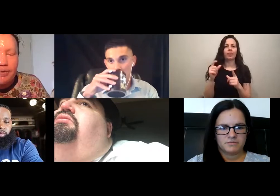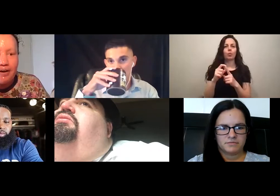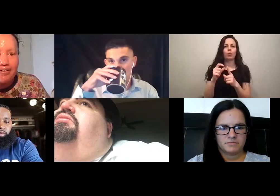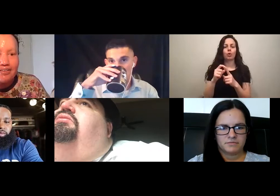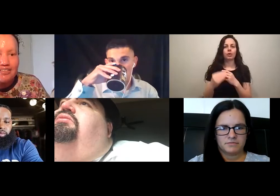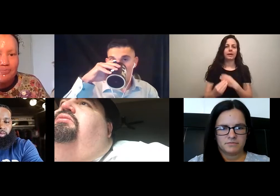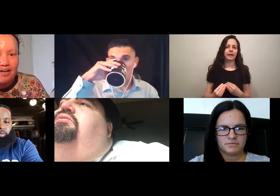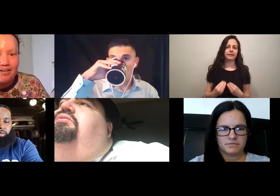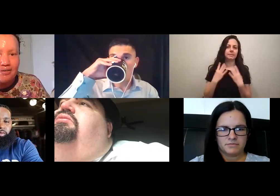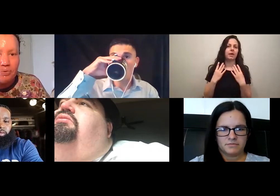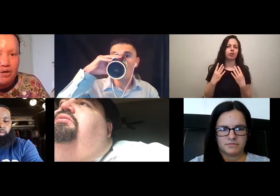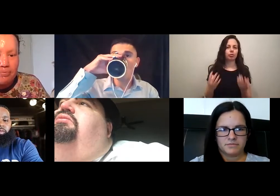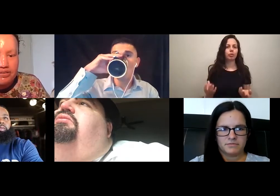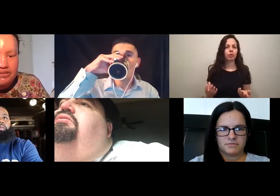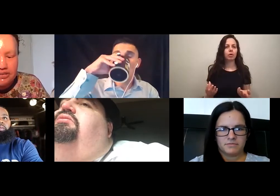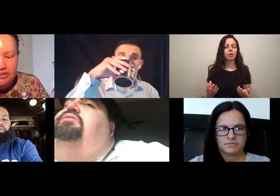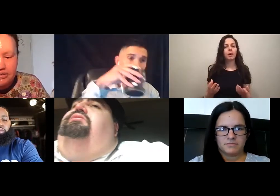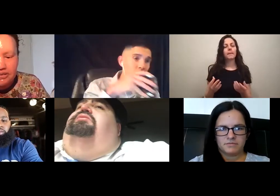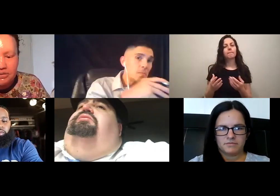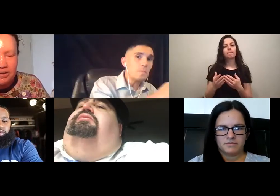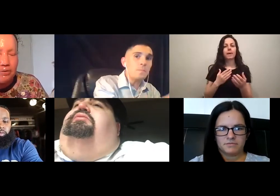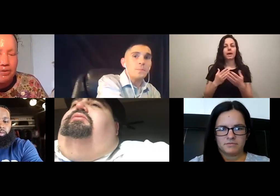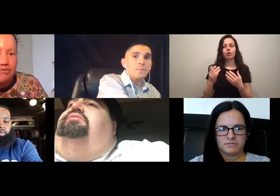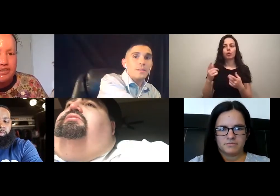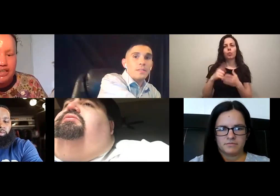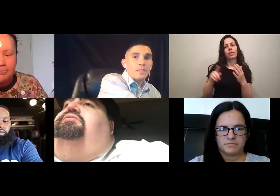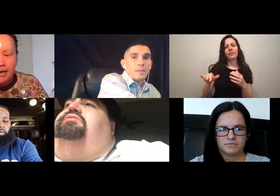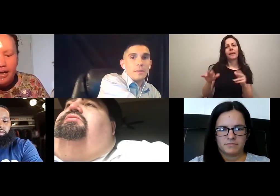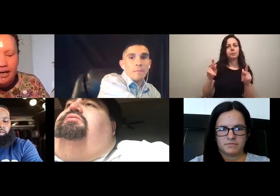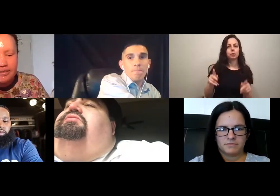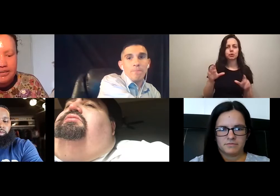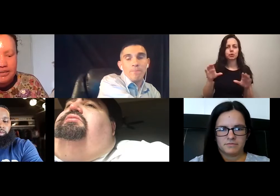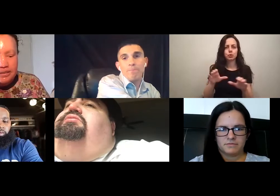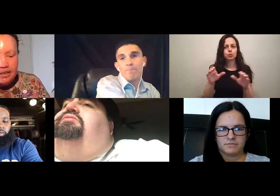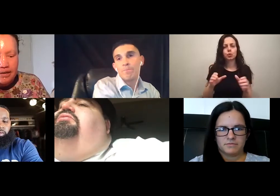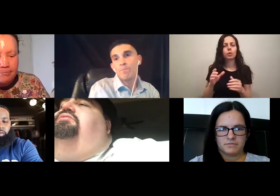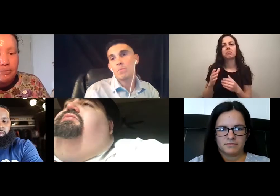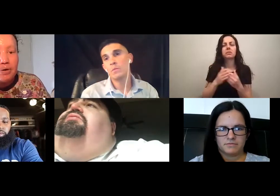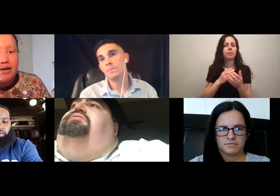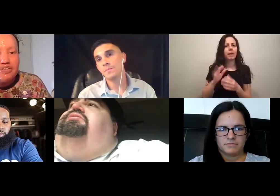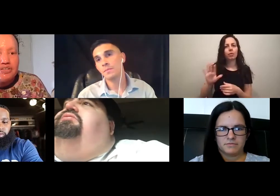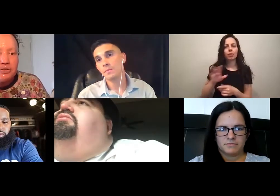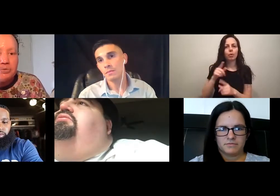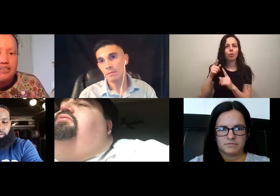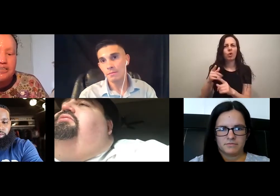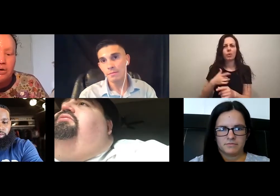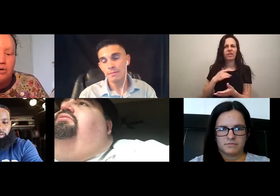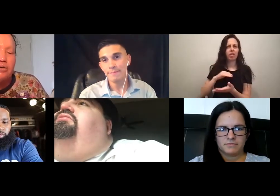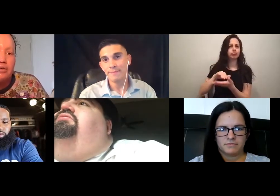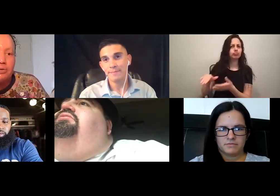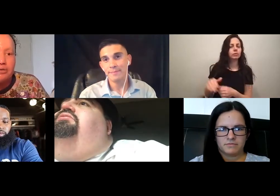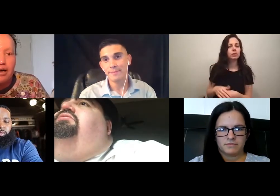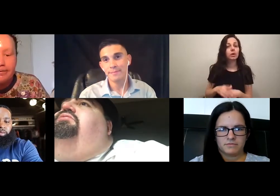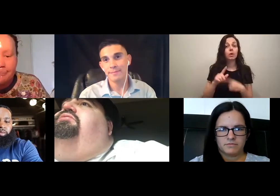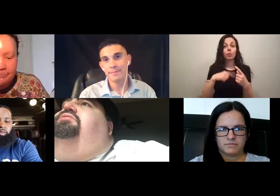or inspiring, despite what that person is doing or their intent. And when I first saw Wes